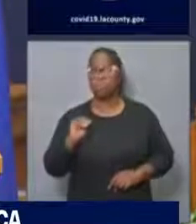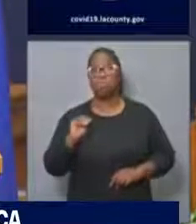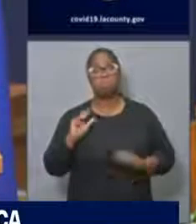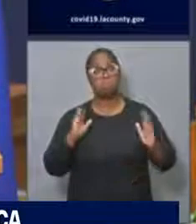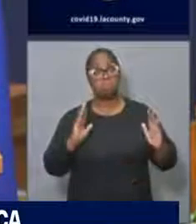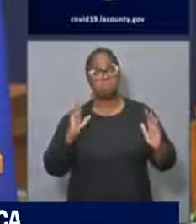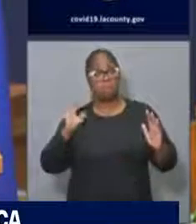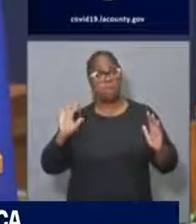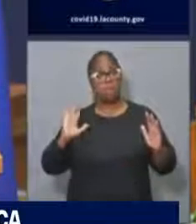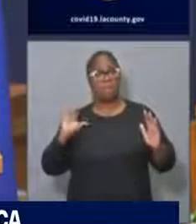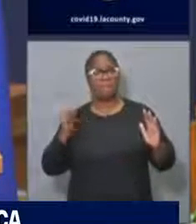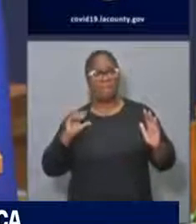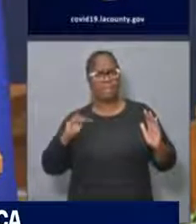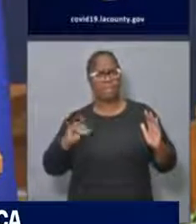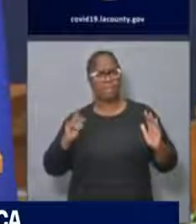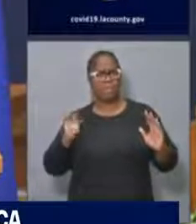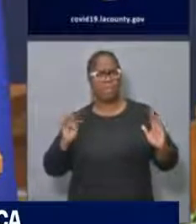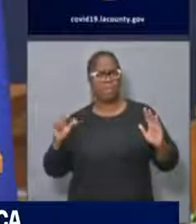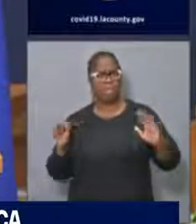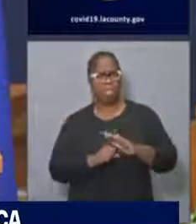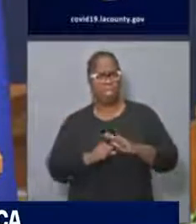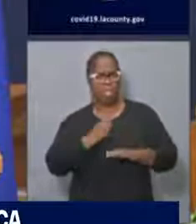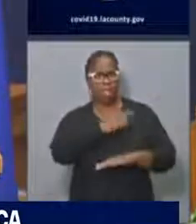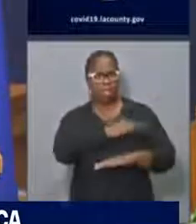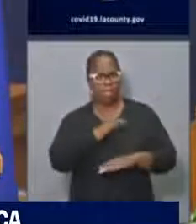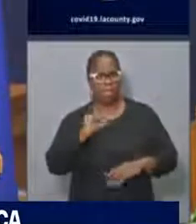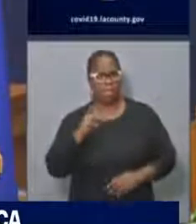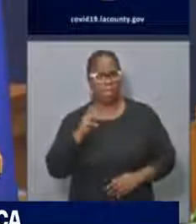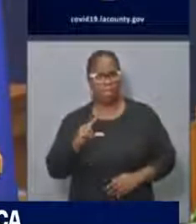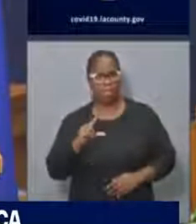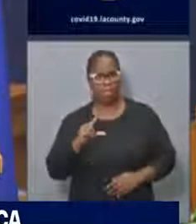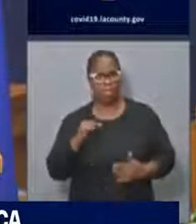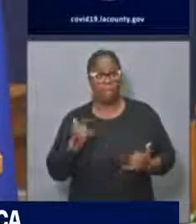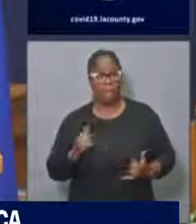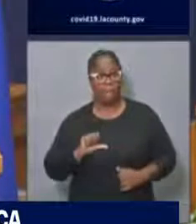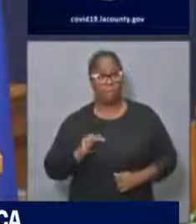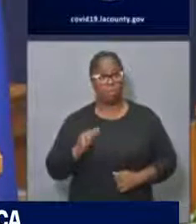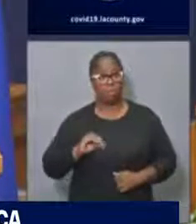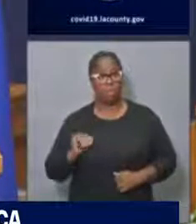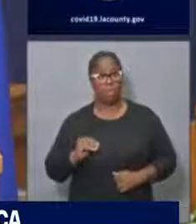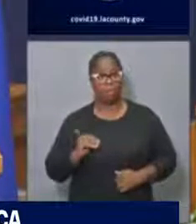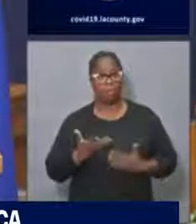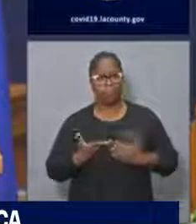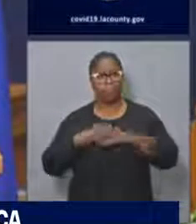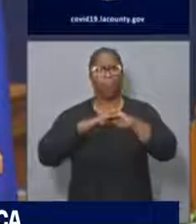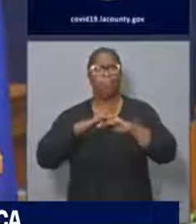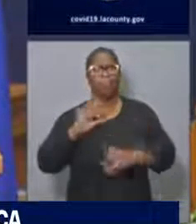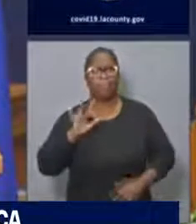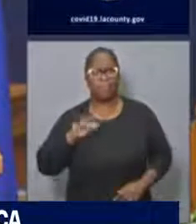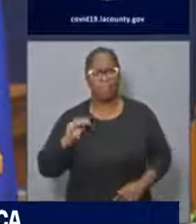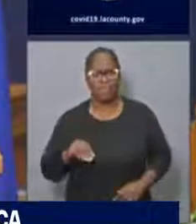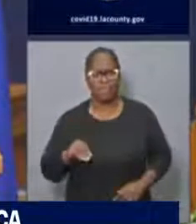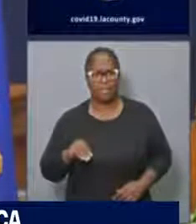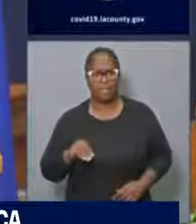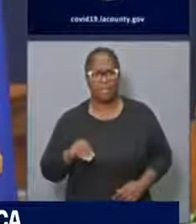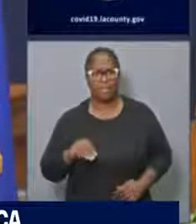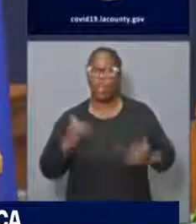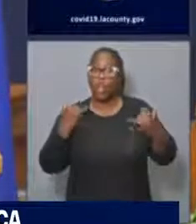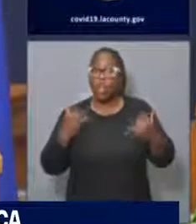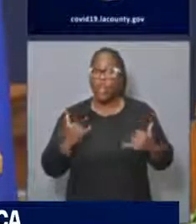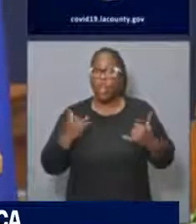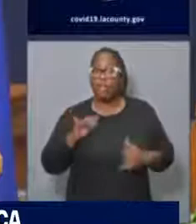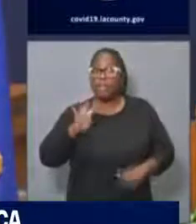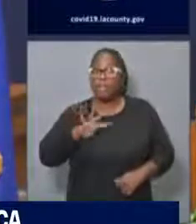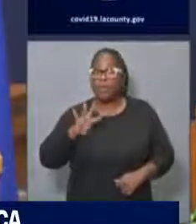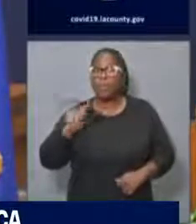they make up 25% of those hospitalized due to COVID-19. Currently, 44% of people with the